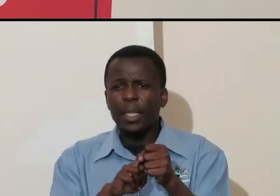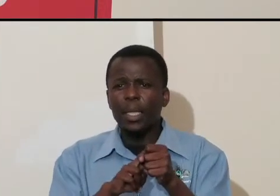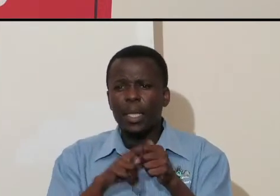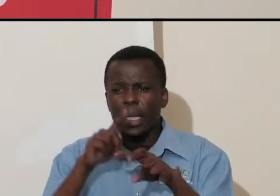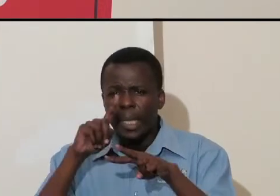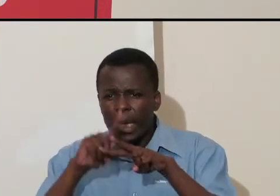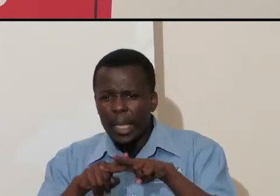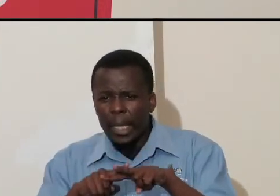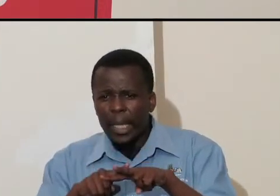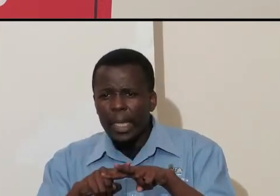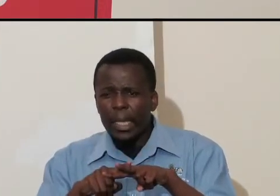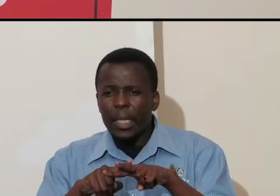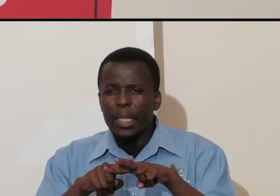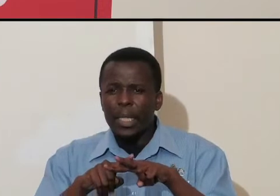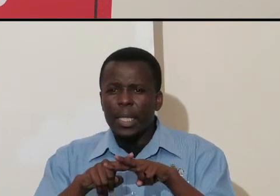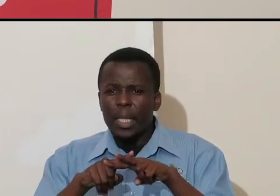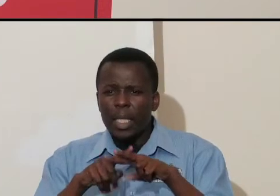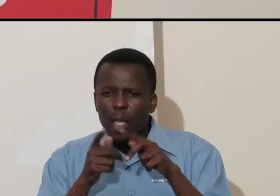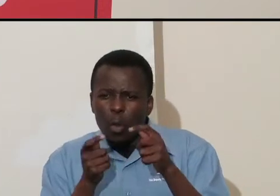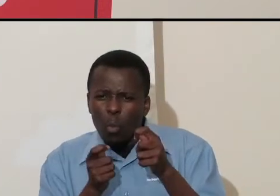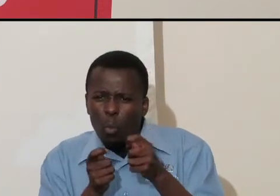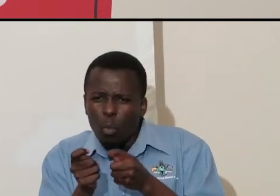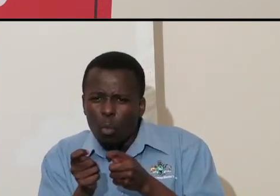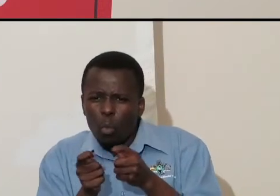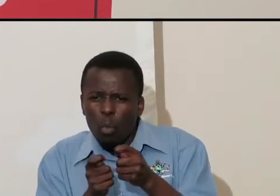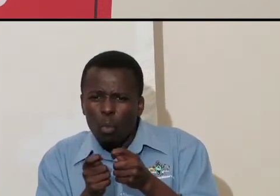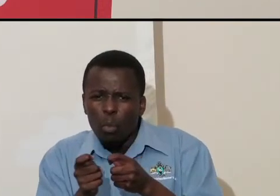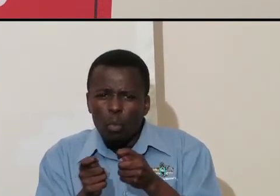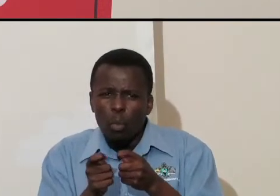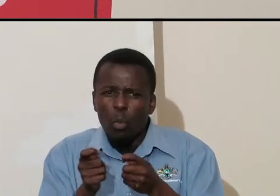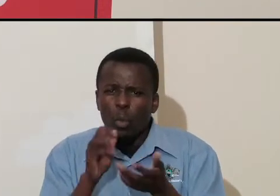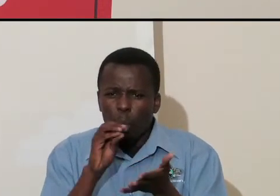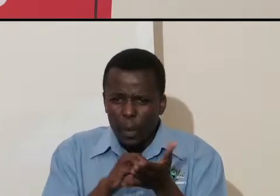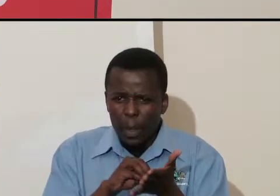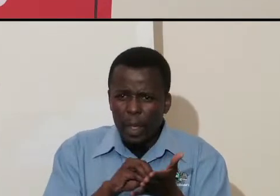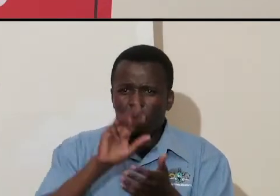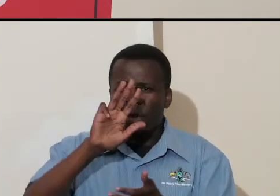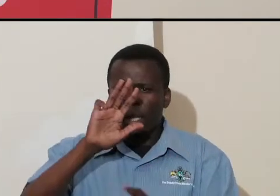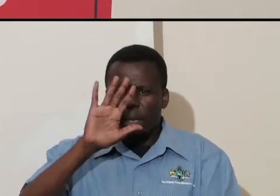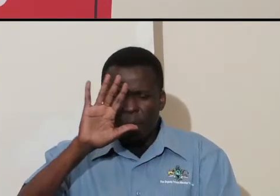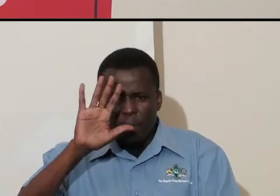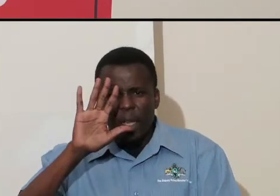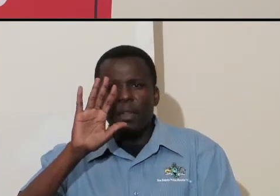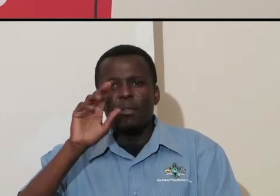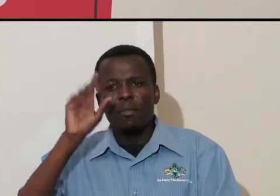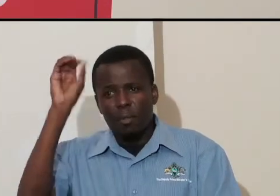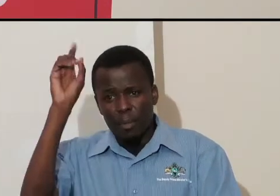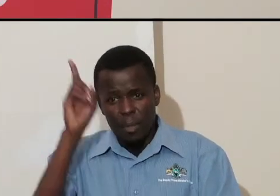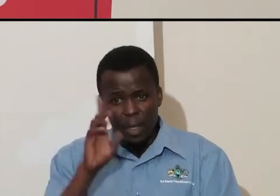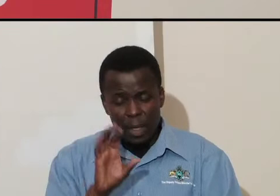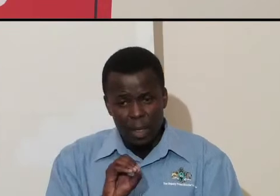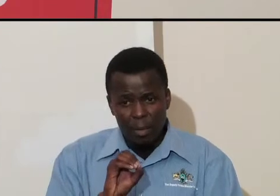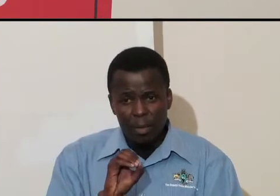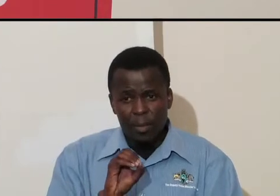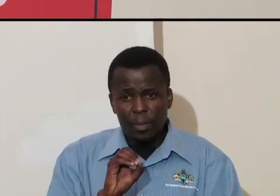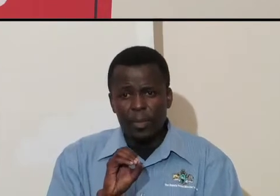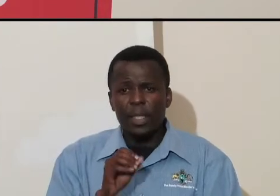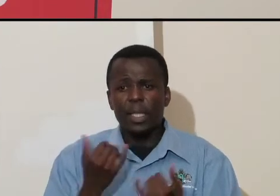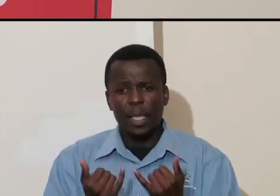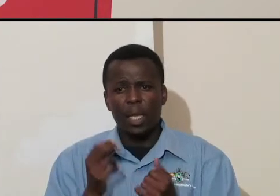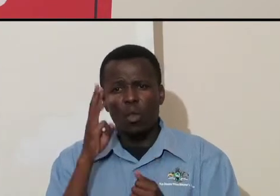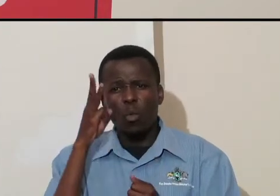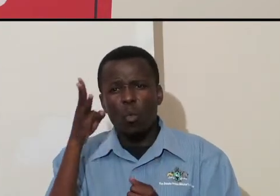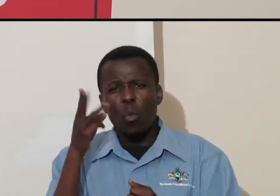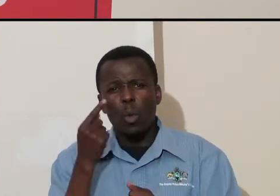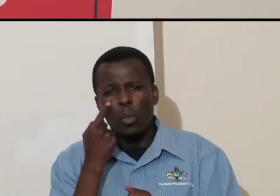suppression that we are talking about, also above 95%. We're looking at how we've